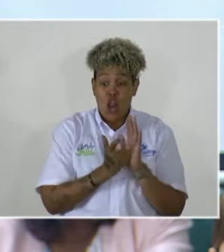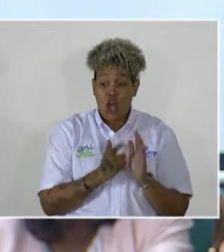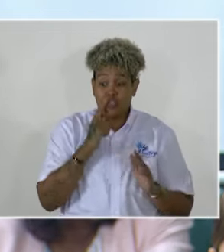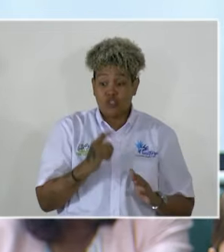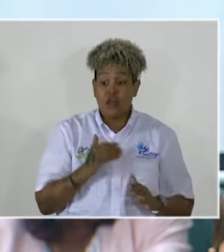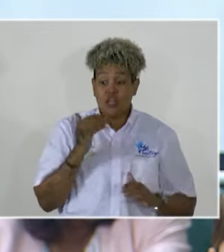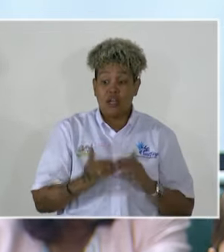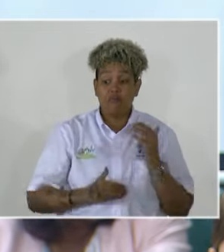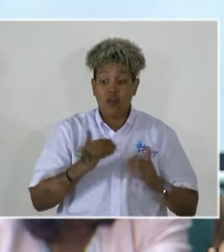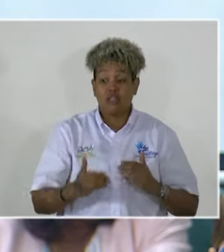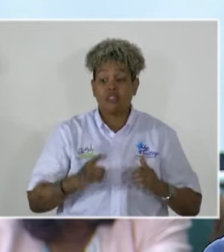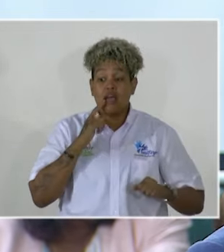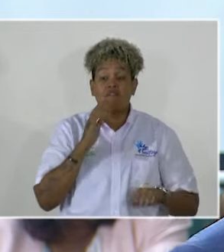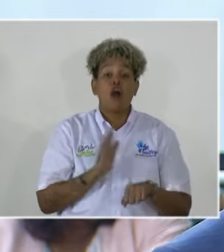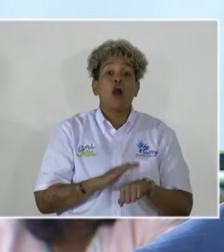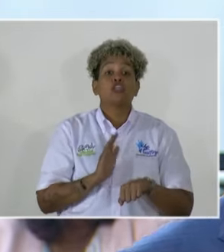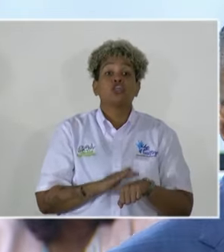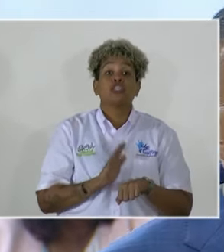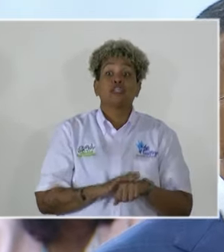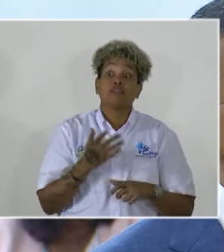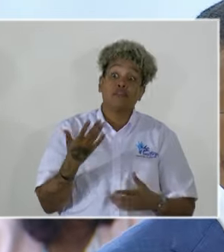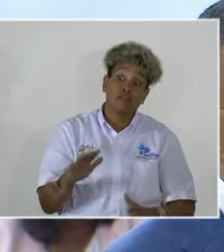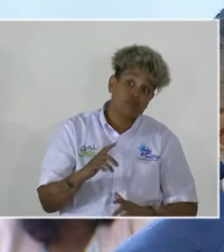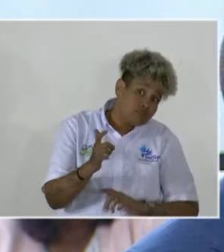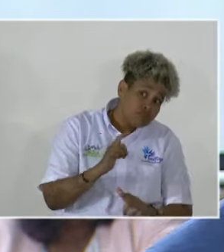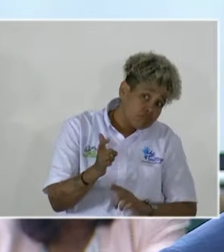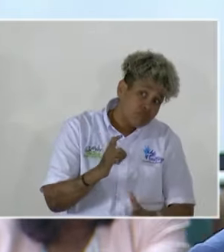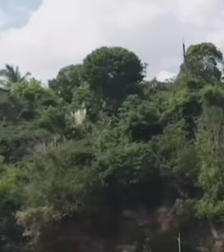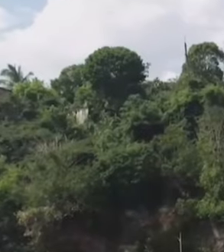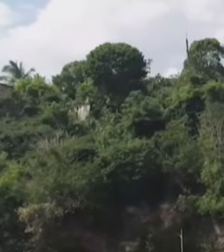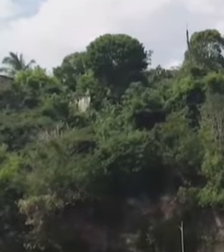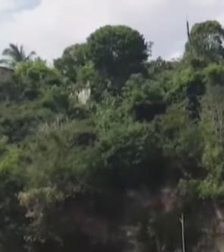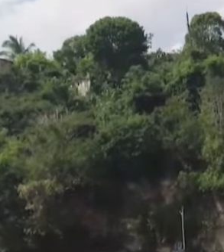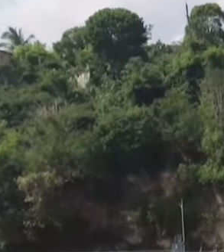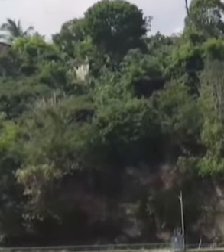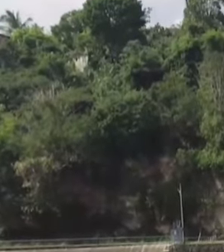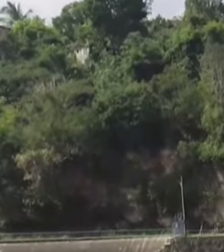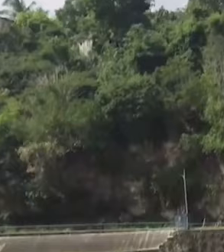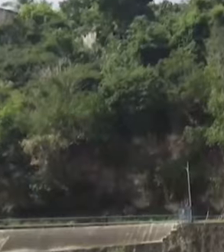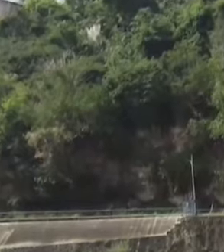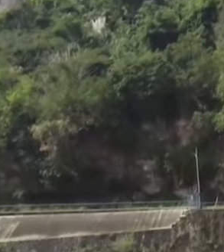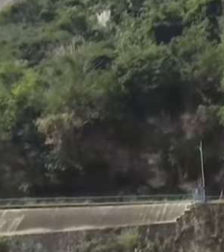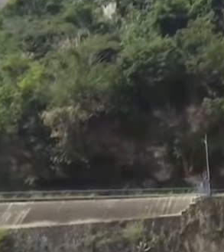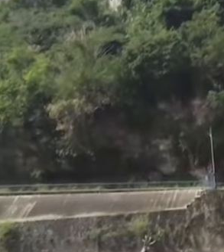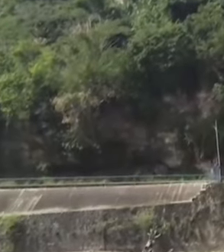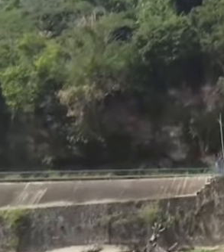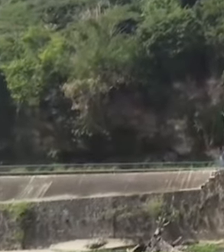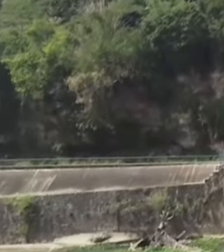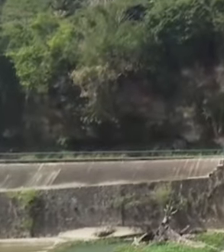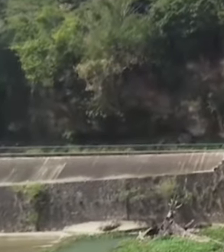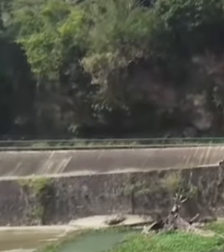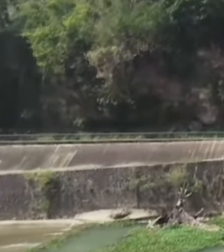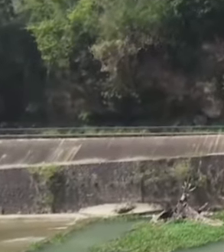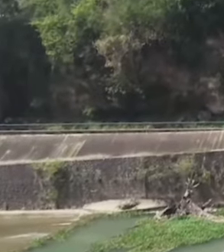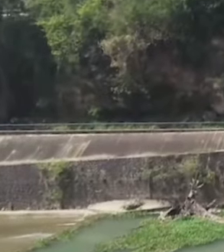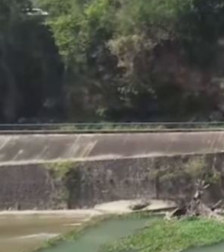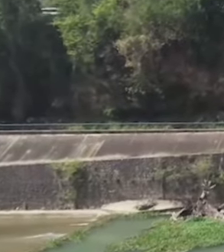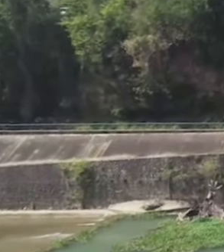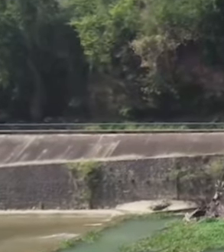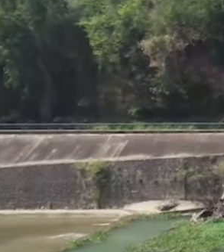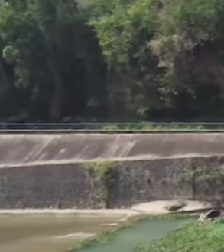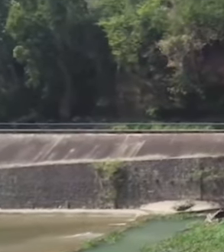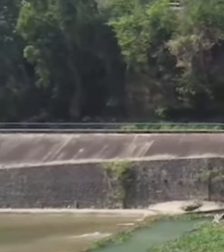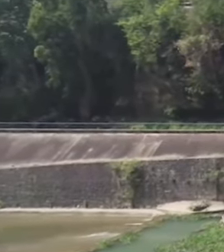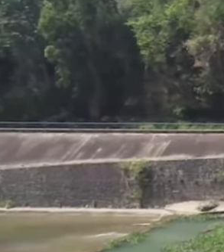consultation has started. It is imperative that this be done. We have put in place a